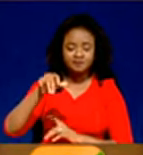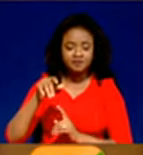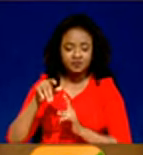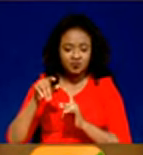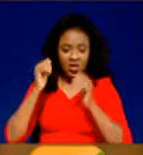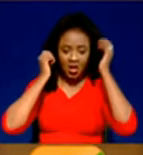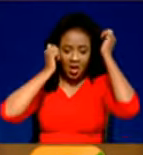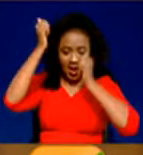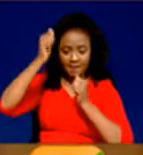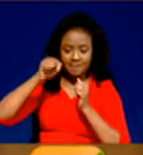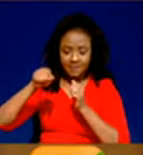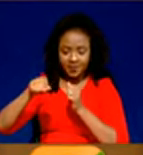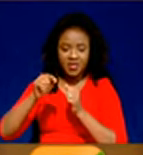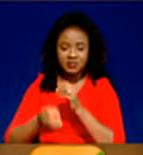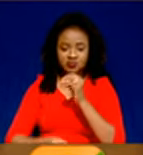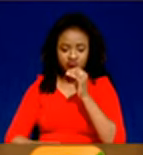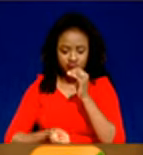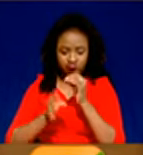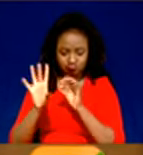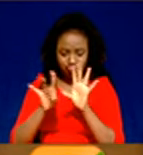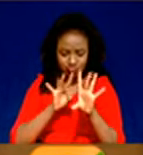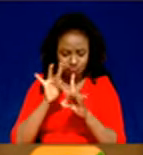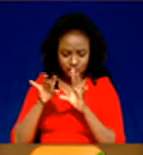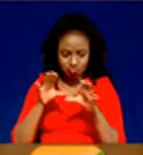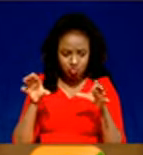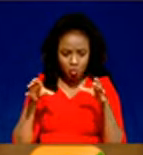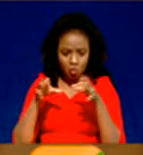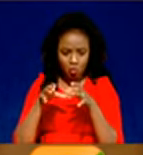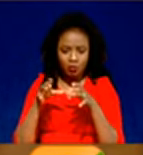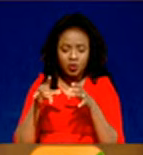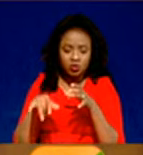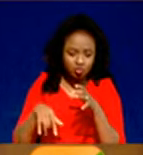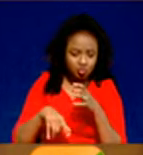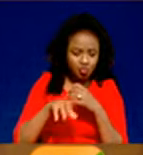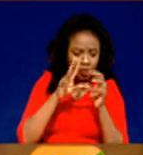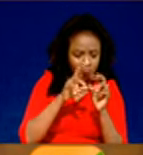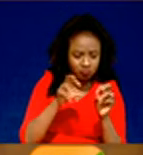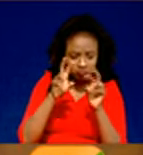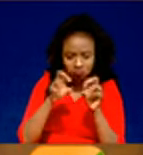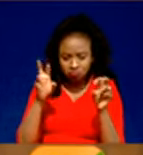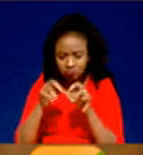to establish the cause of the air crash.